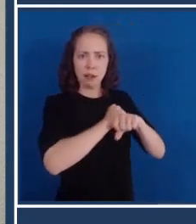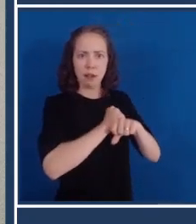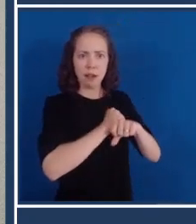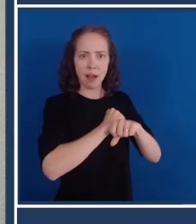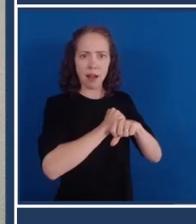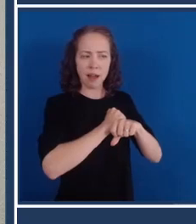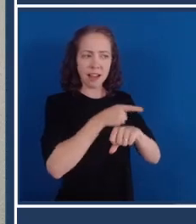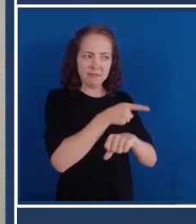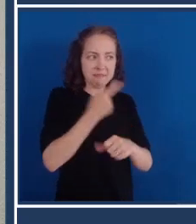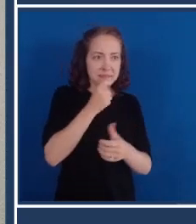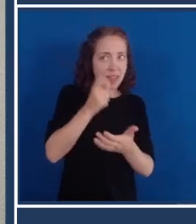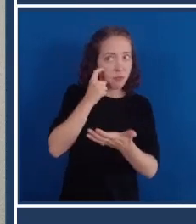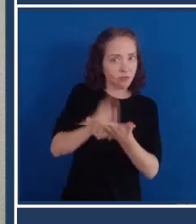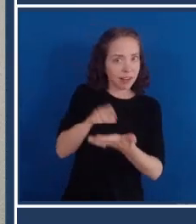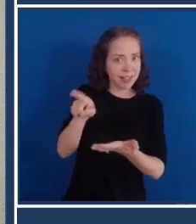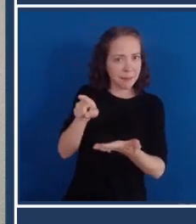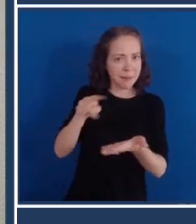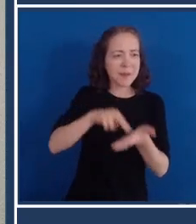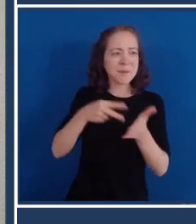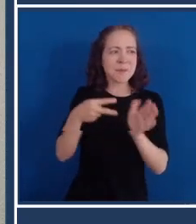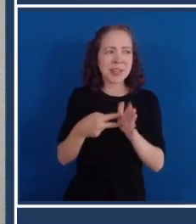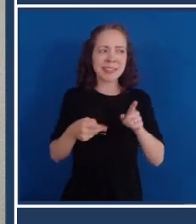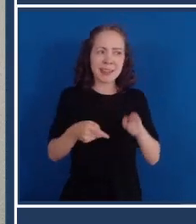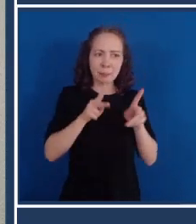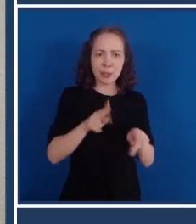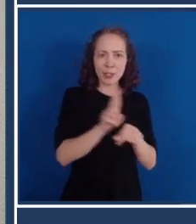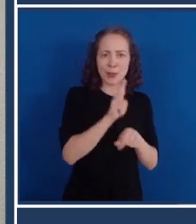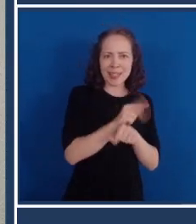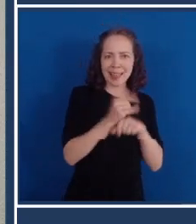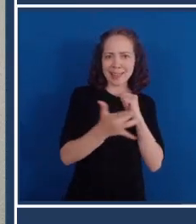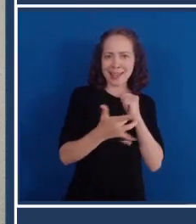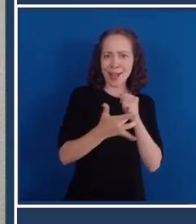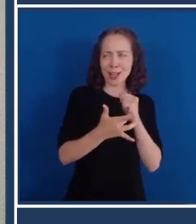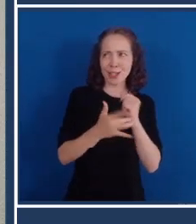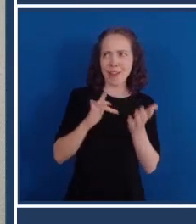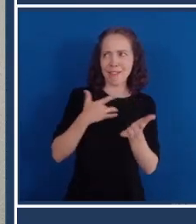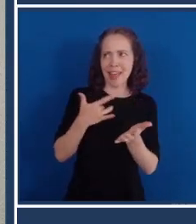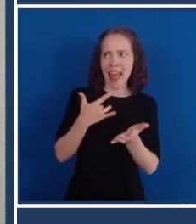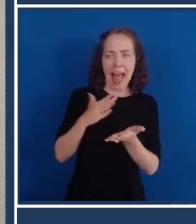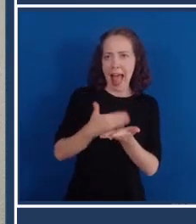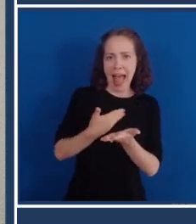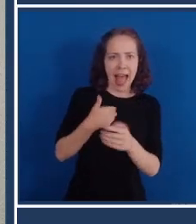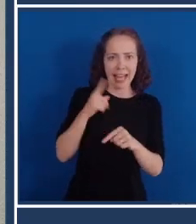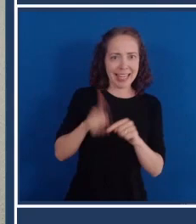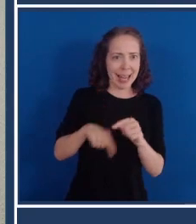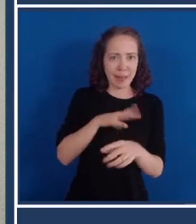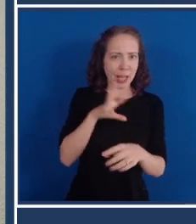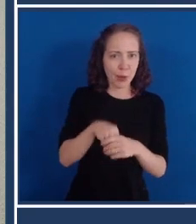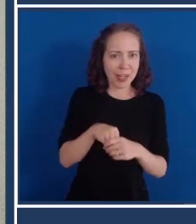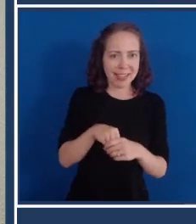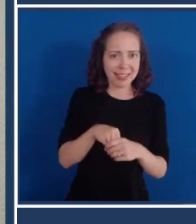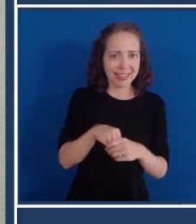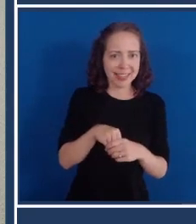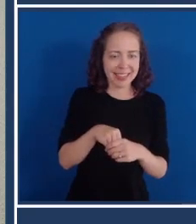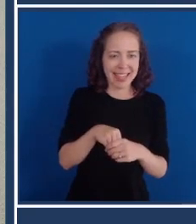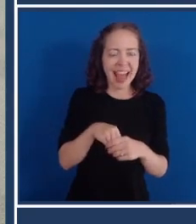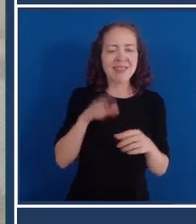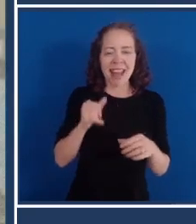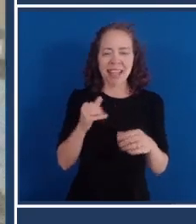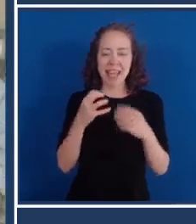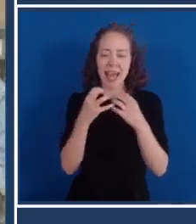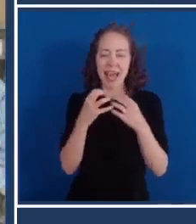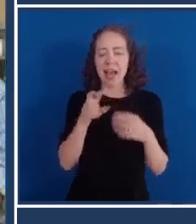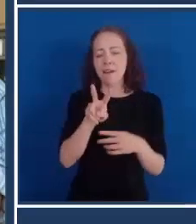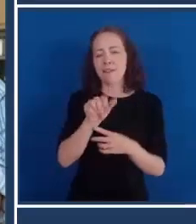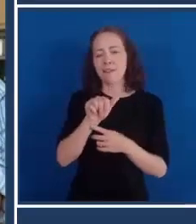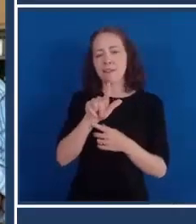when we talk about these sorts of scenarios at Microsoft, we call this a value tension. And